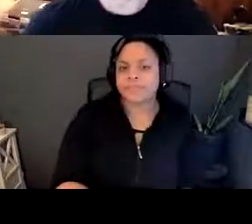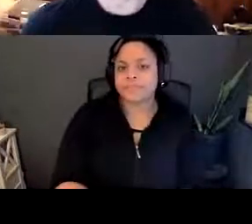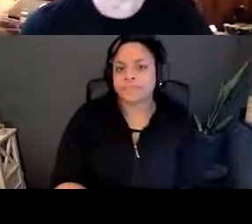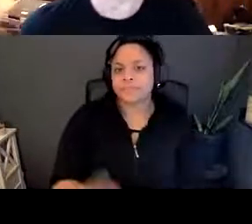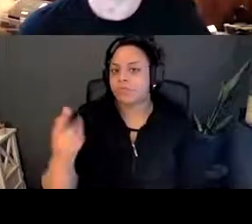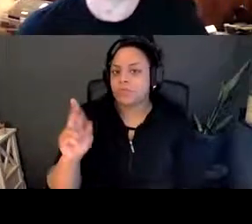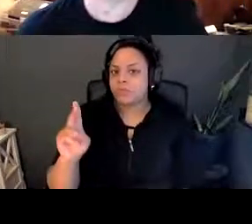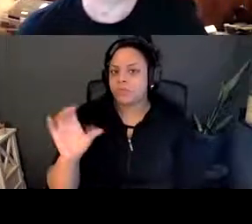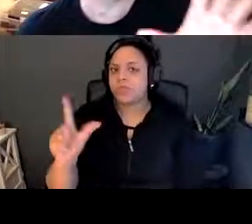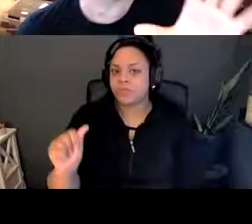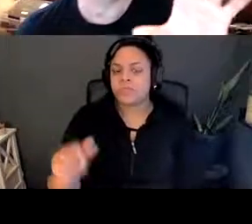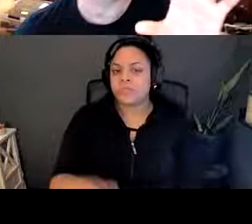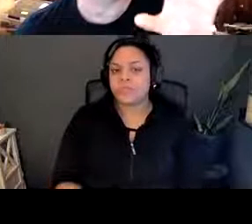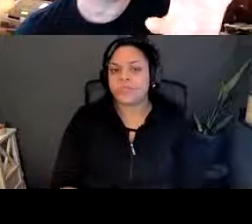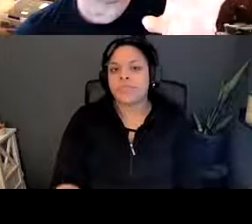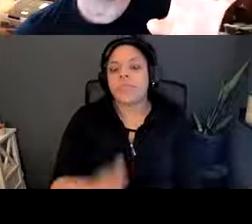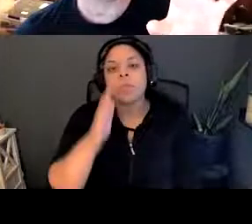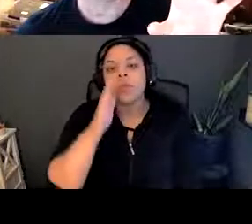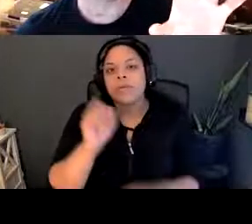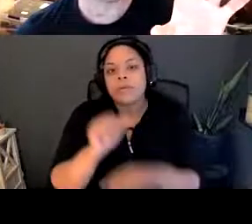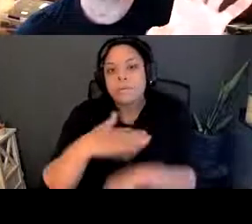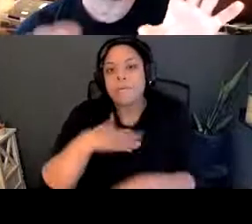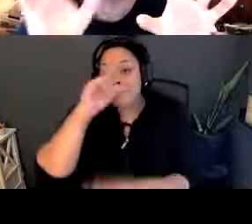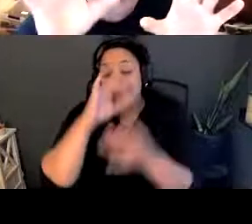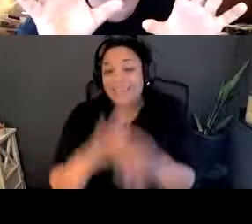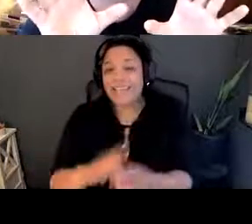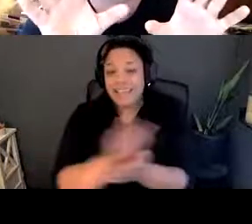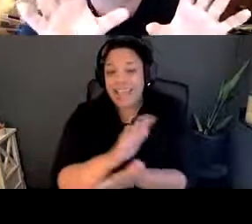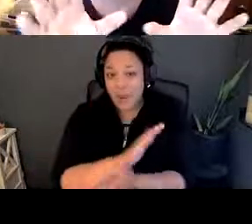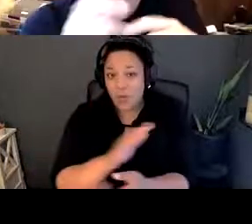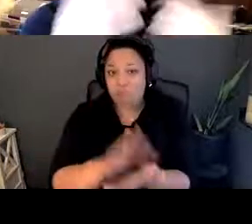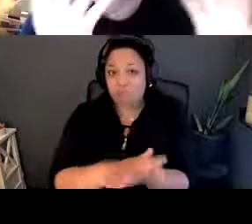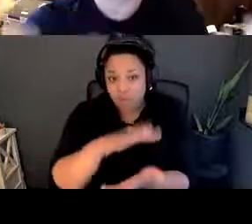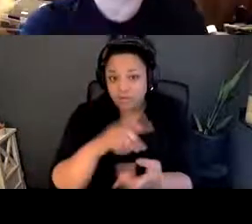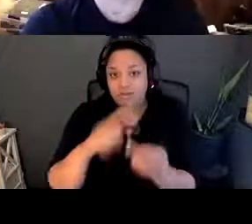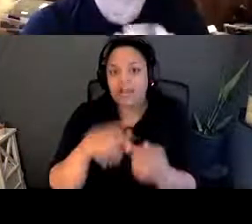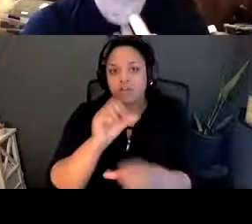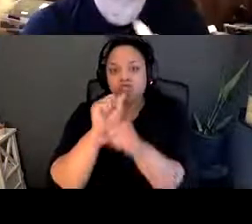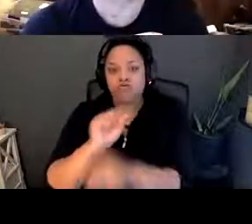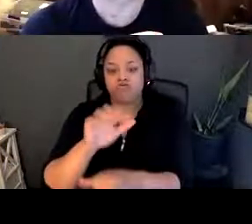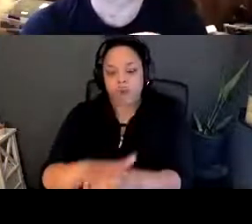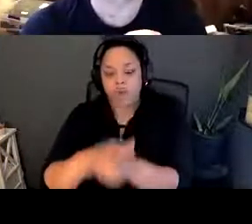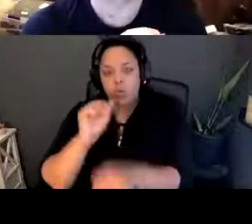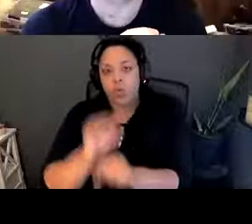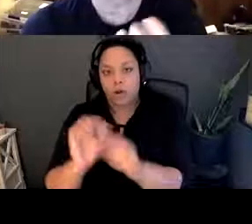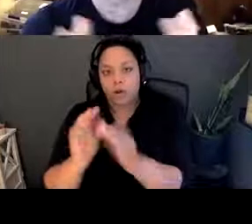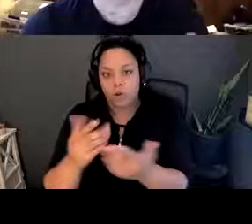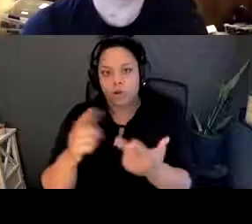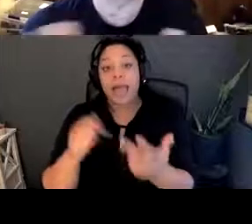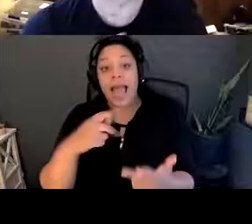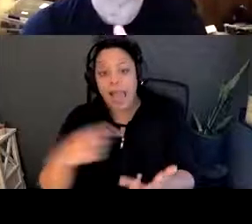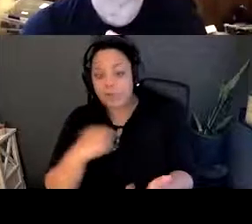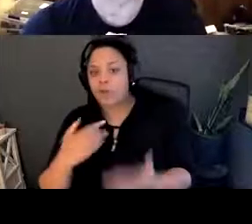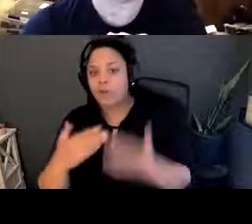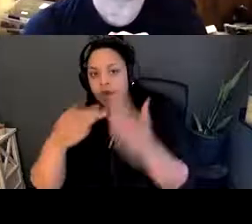UCLA. I'll send you my mindfulness handout that I have and the stress workbook, but Headspace is one of the apps that we recommend.